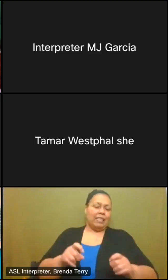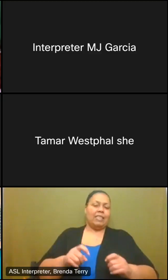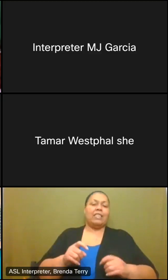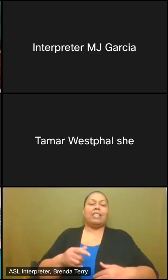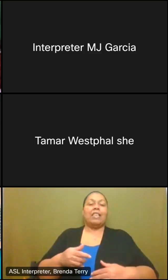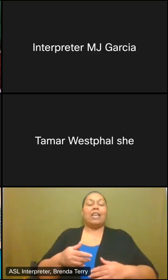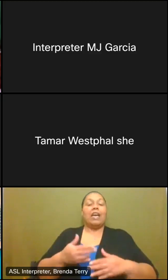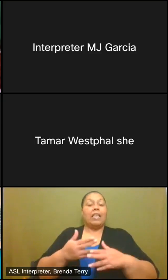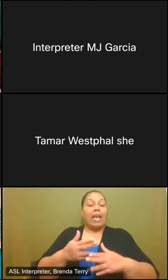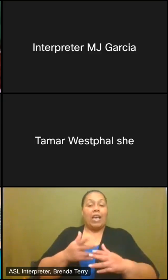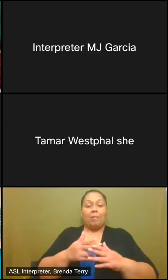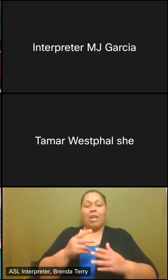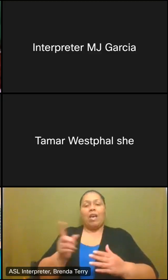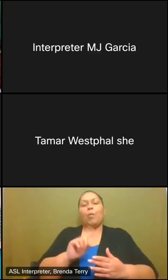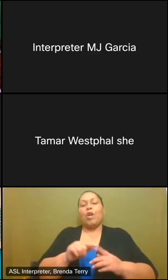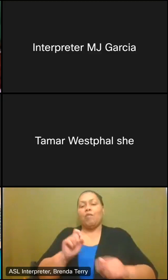us from today.